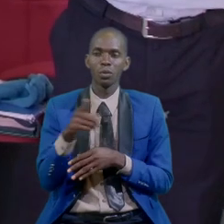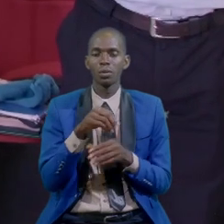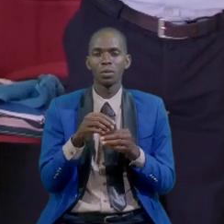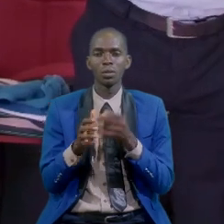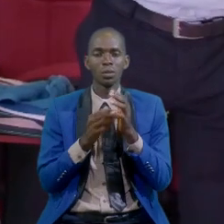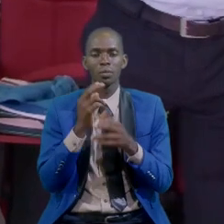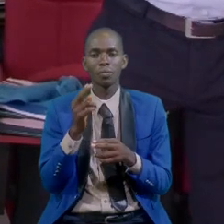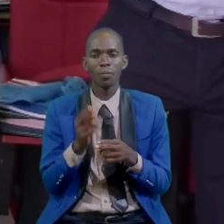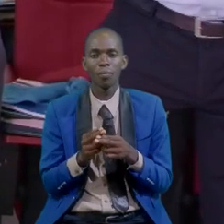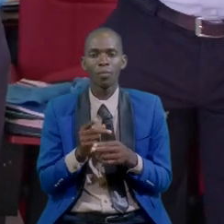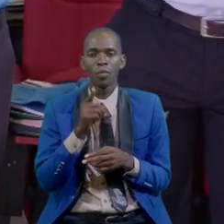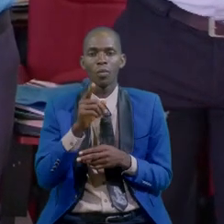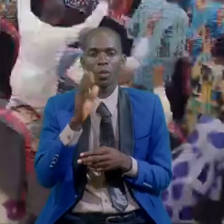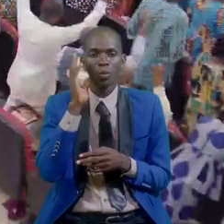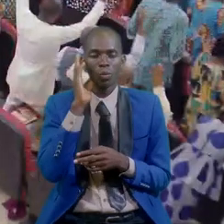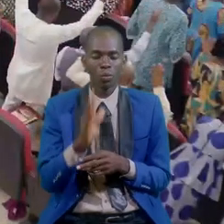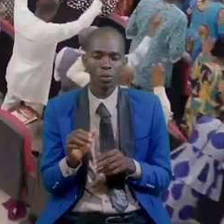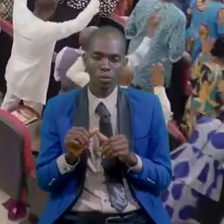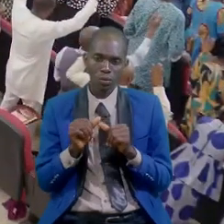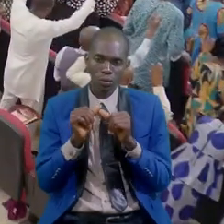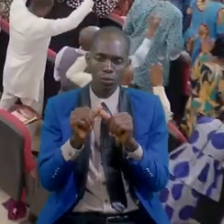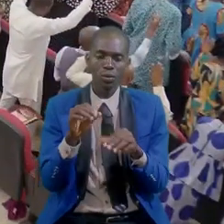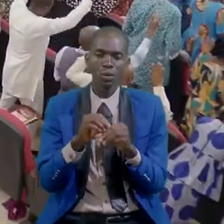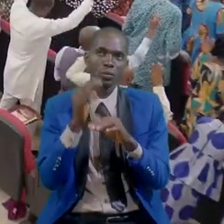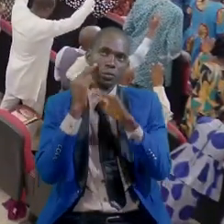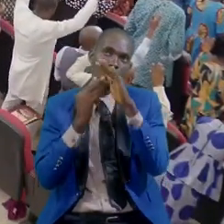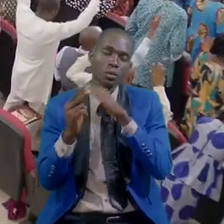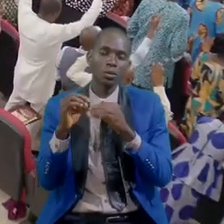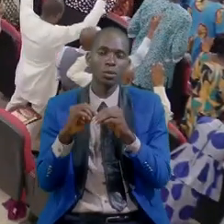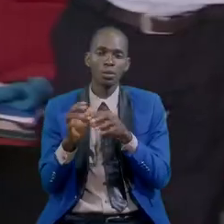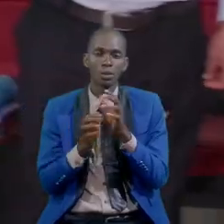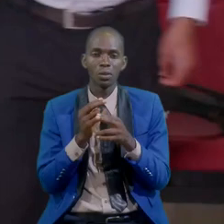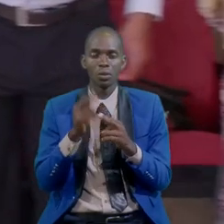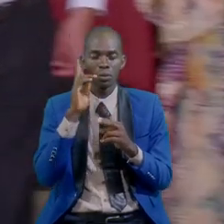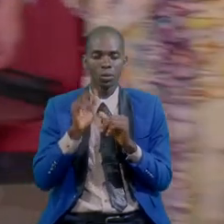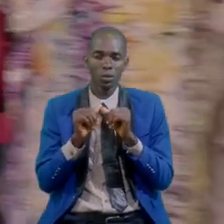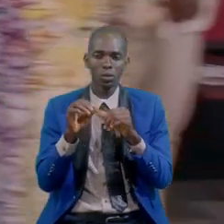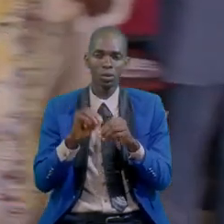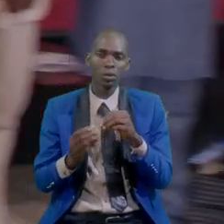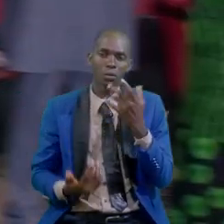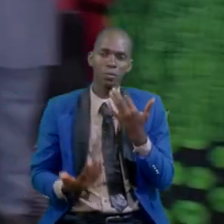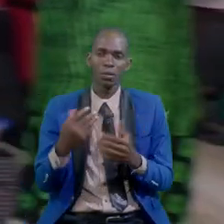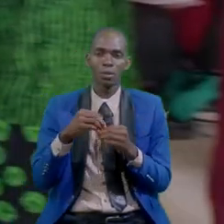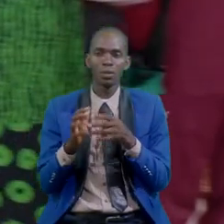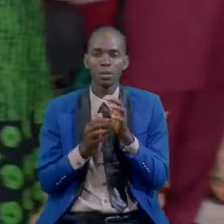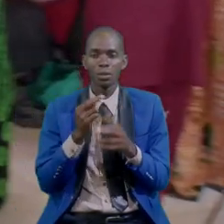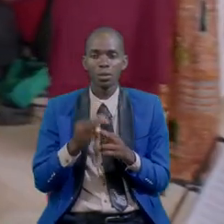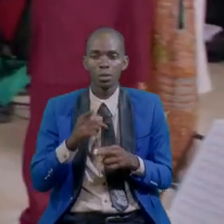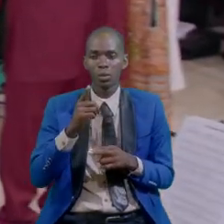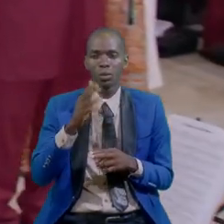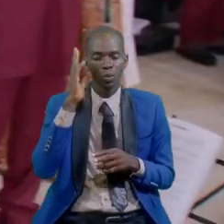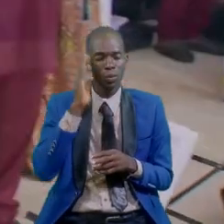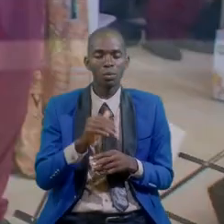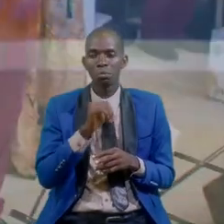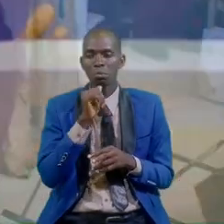You will keep the vision. You'll keep the fire. You will not